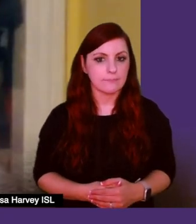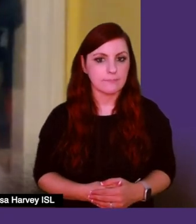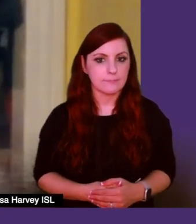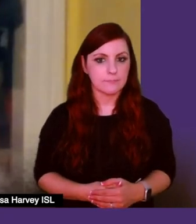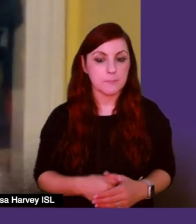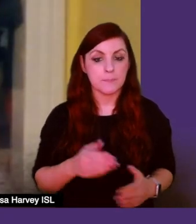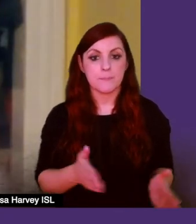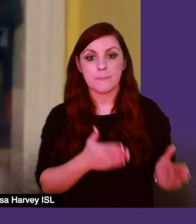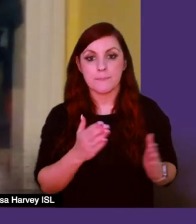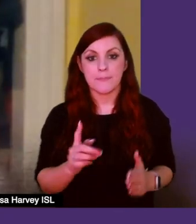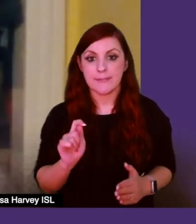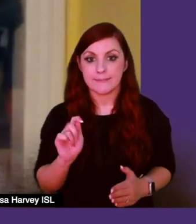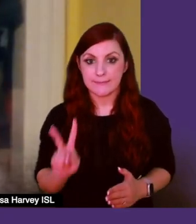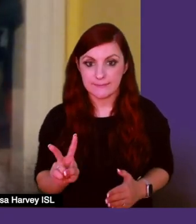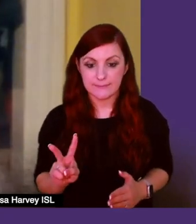That's TV,